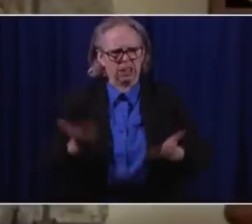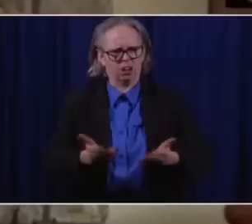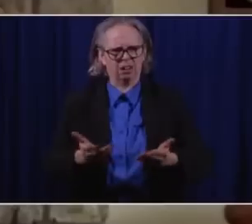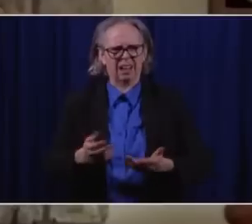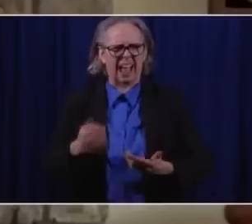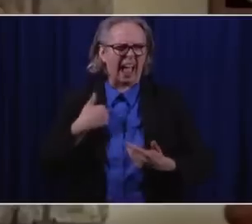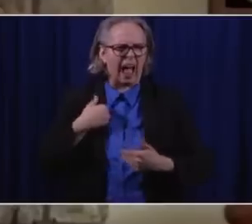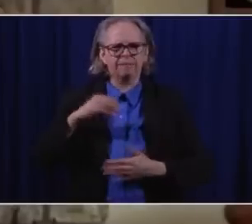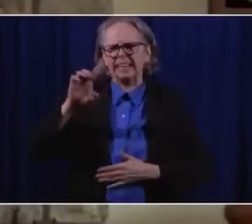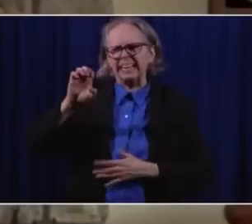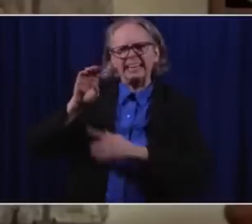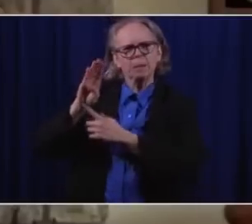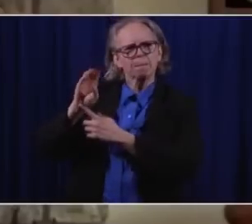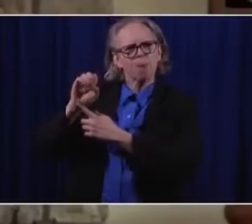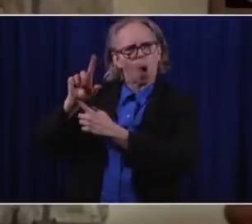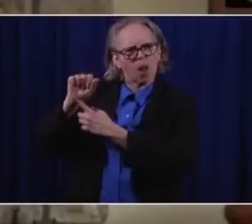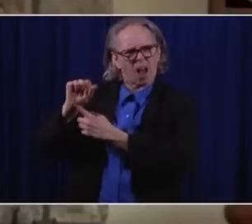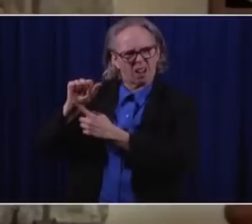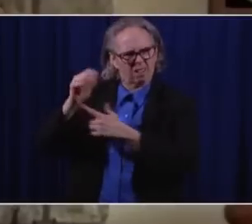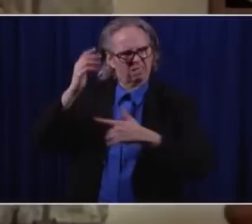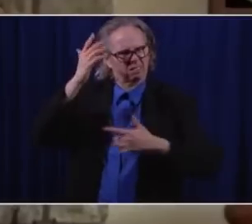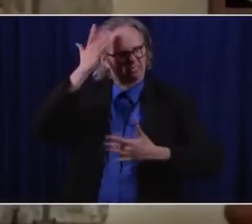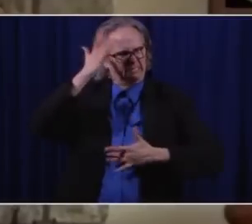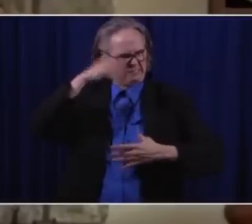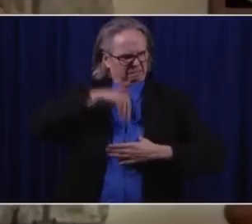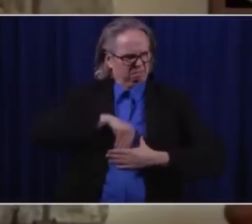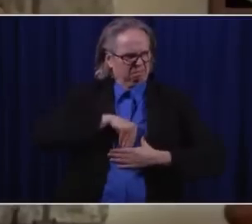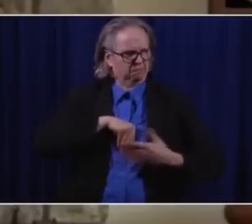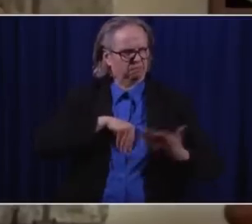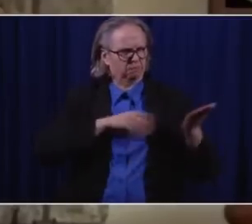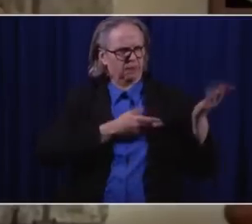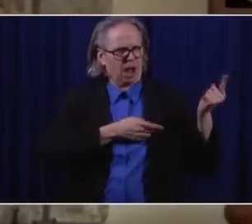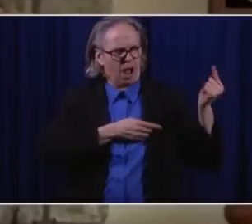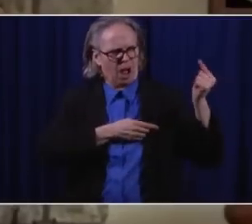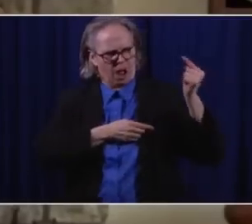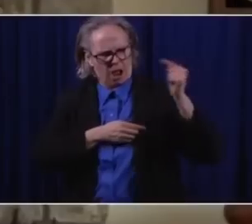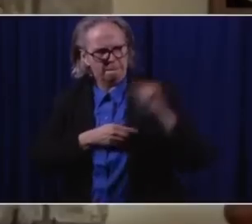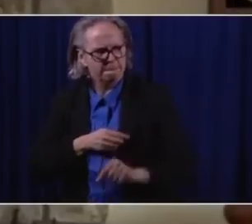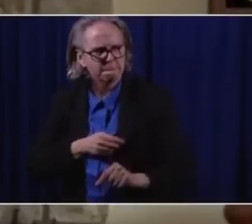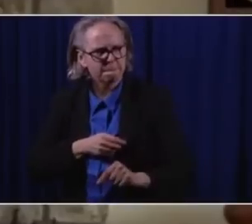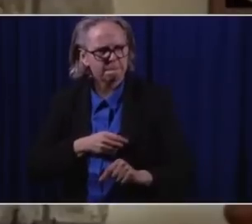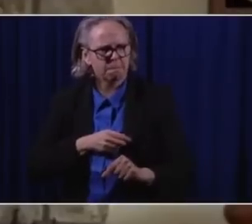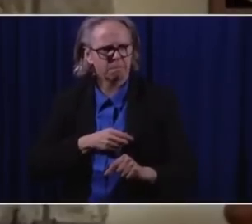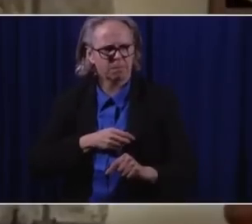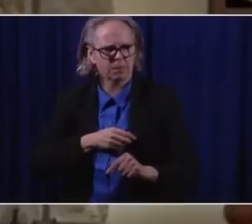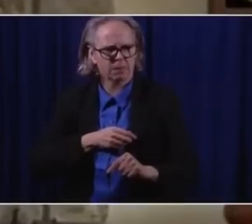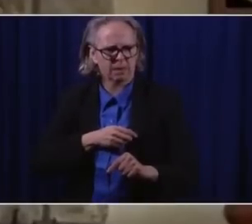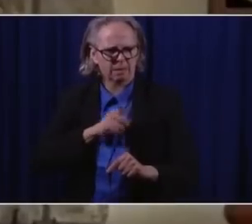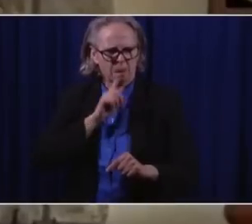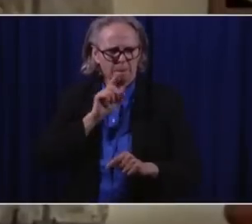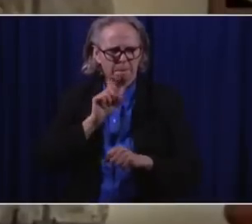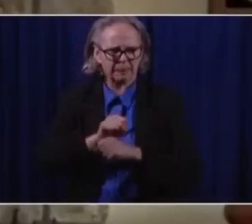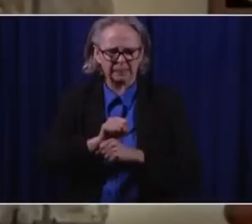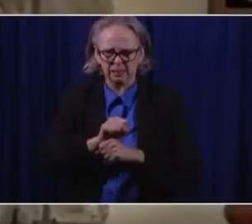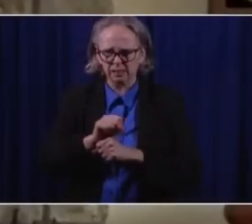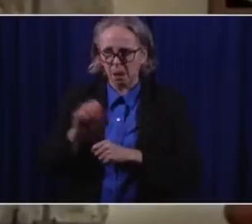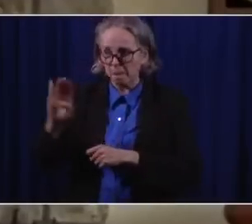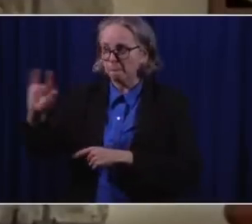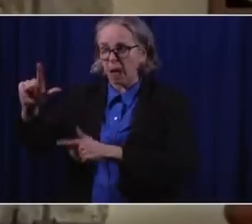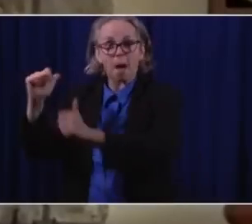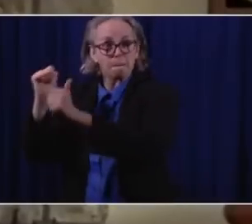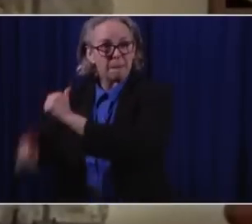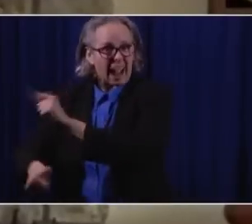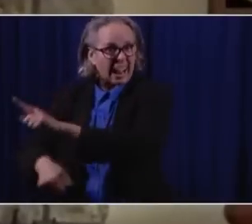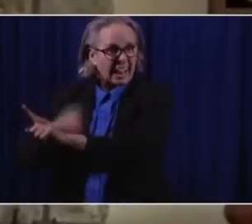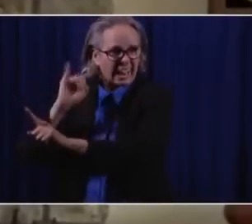a future leader of Ohio would not be able to ask them to quarantine until it's certain they were not directly